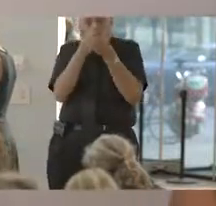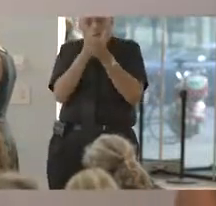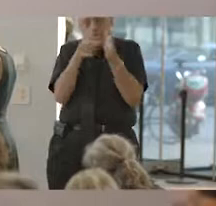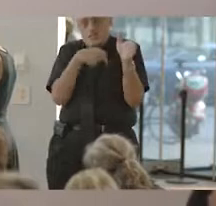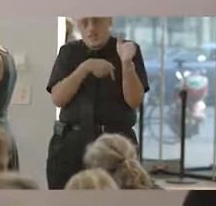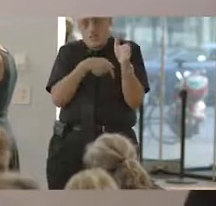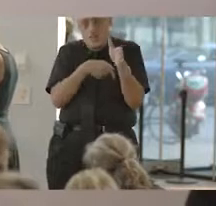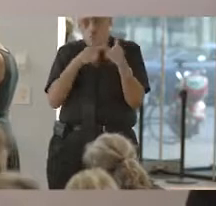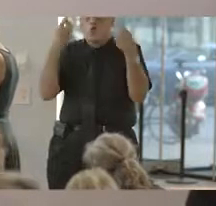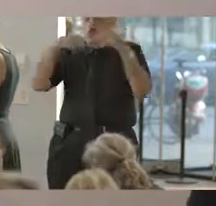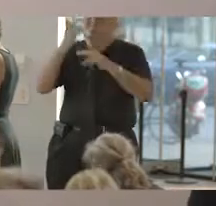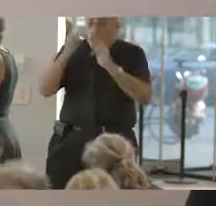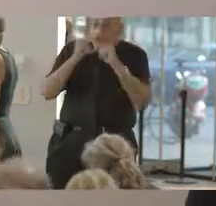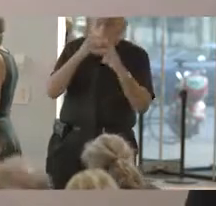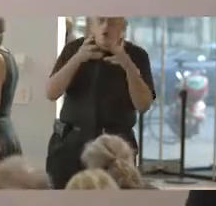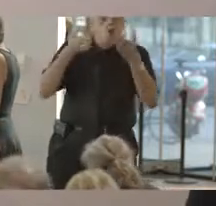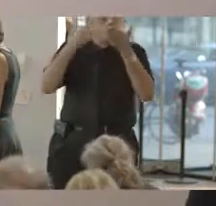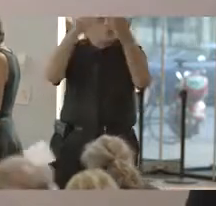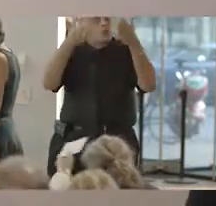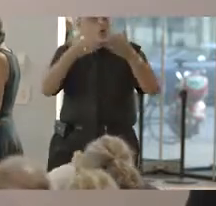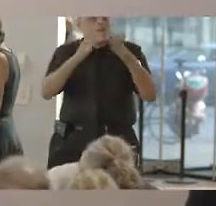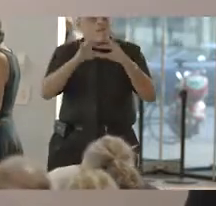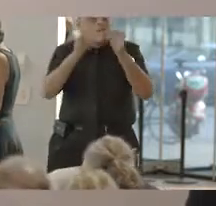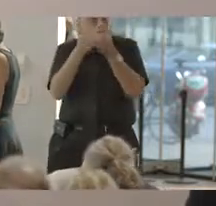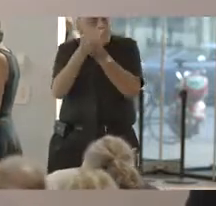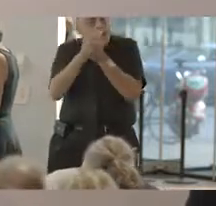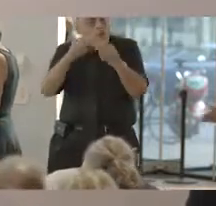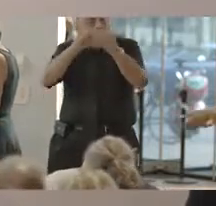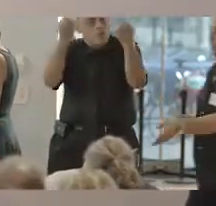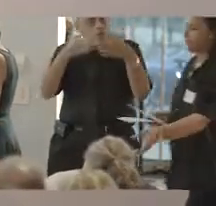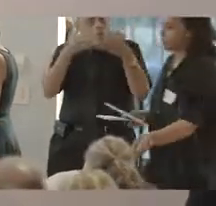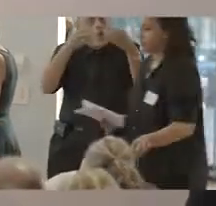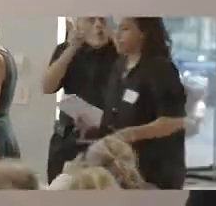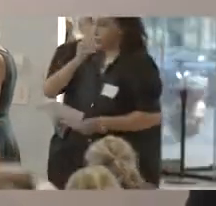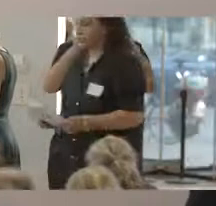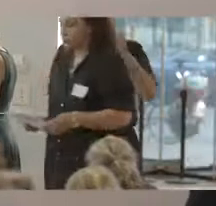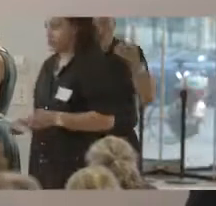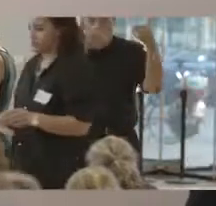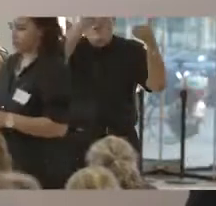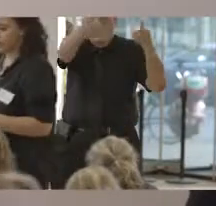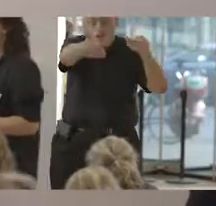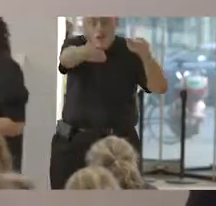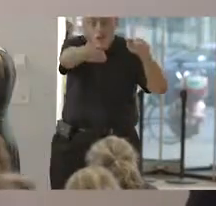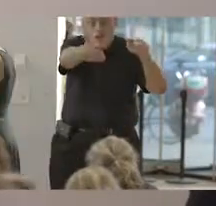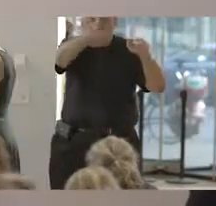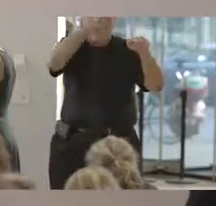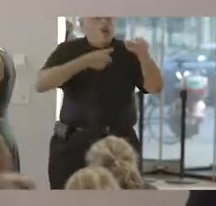our proposal was to move the ferry terminal, and then when the construction is completed, leave it